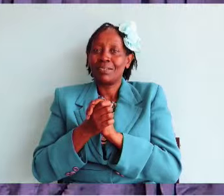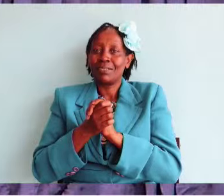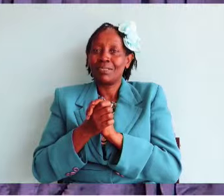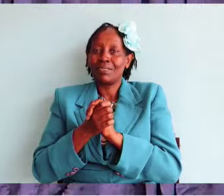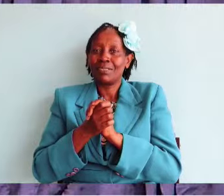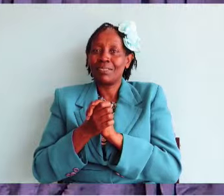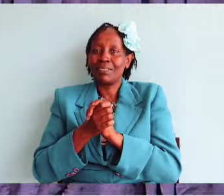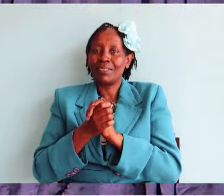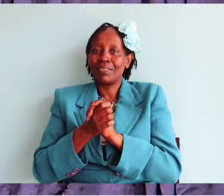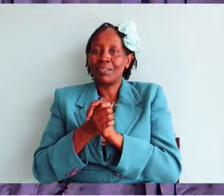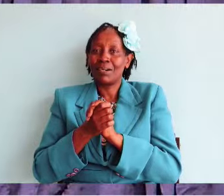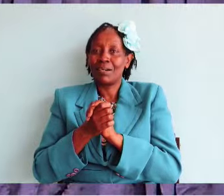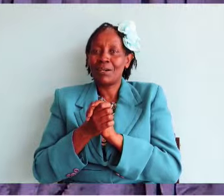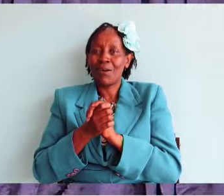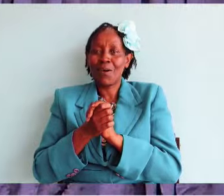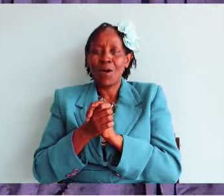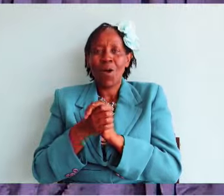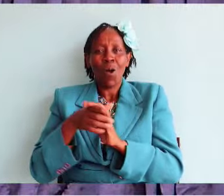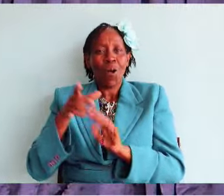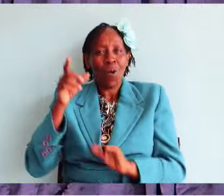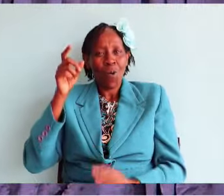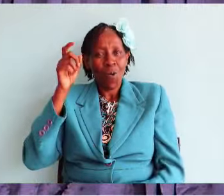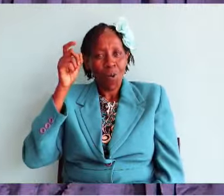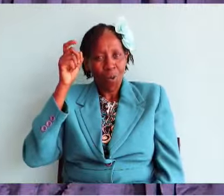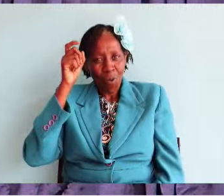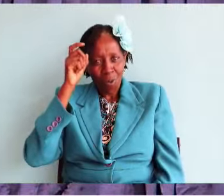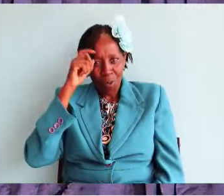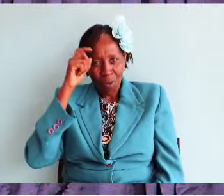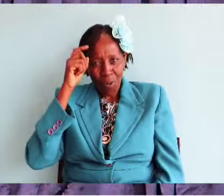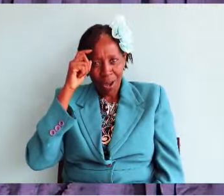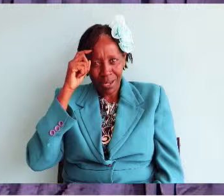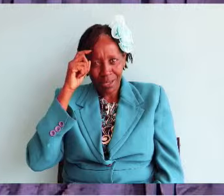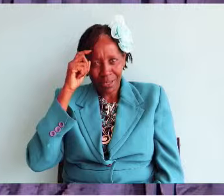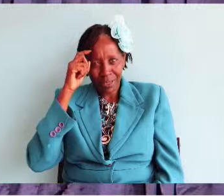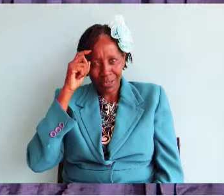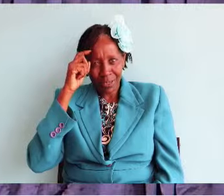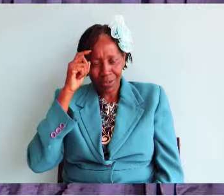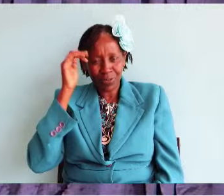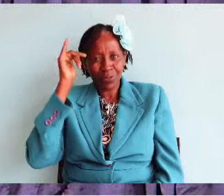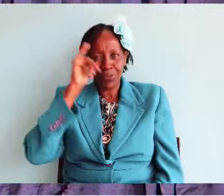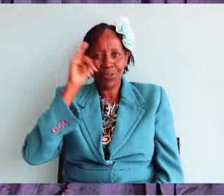is wise to those who know their Lord,